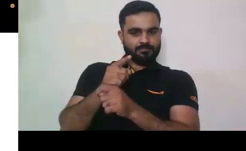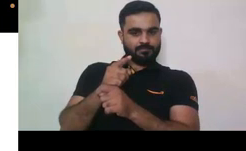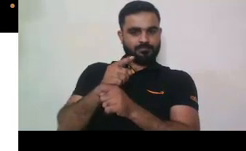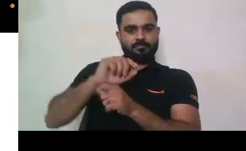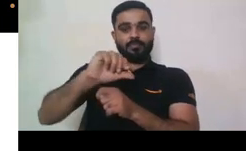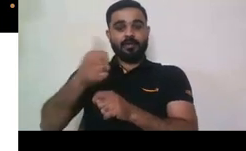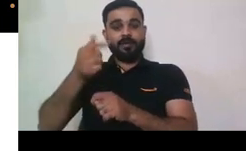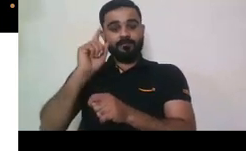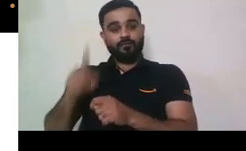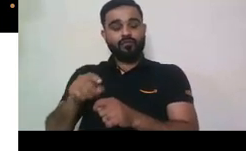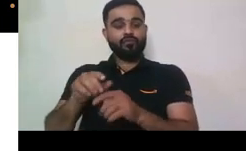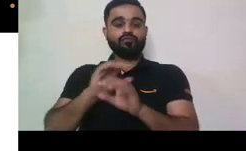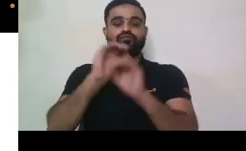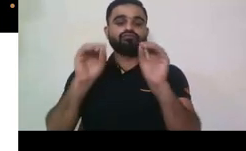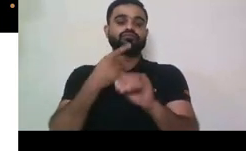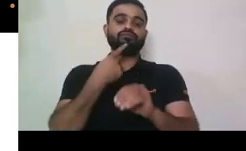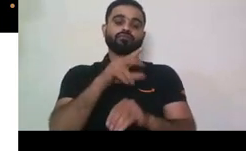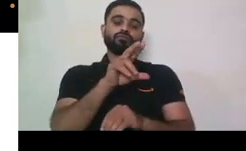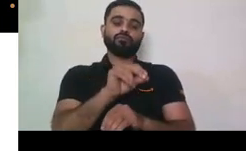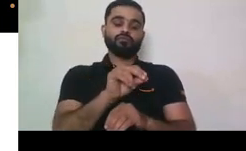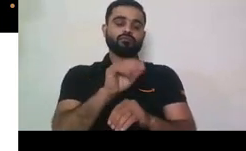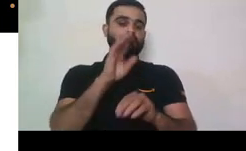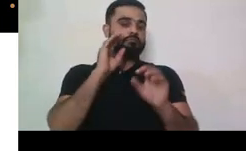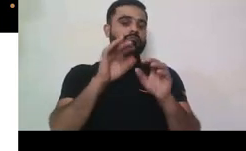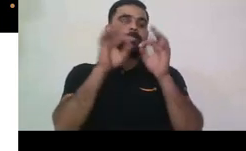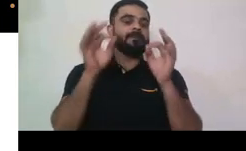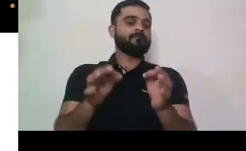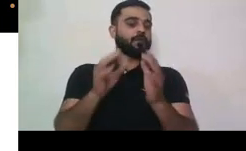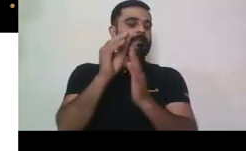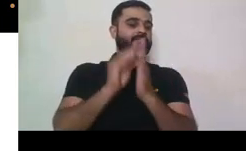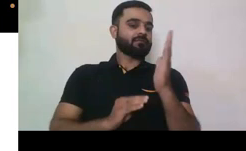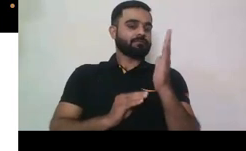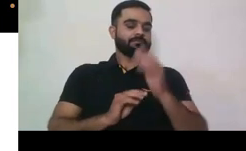and the others should have no say in its formation.